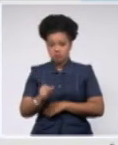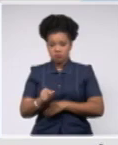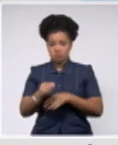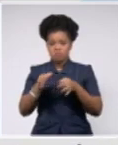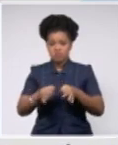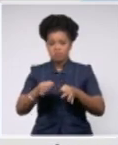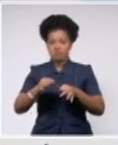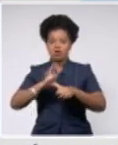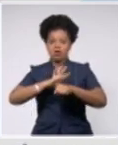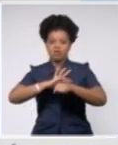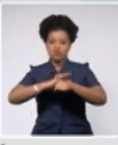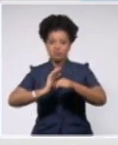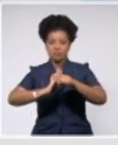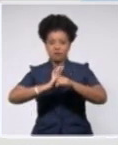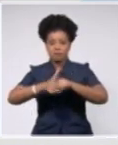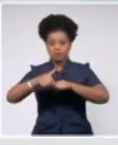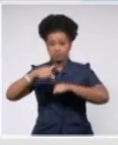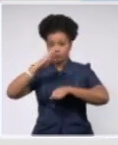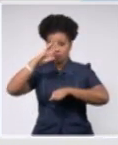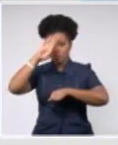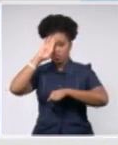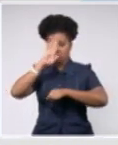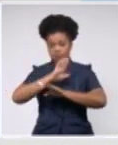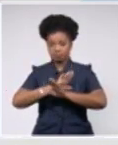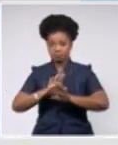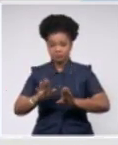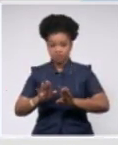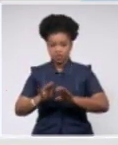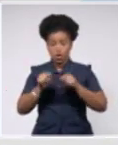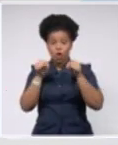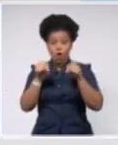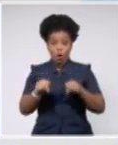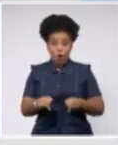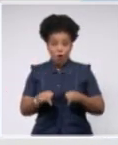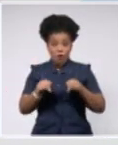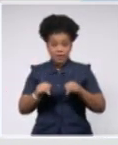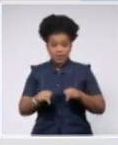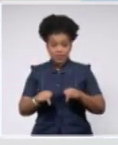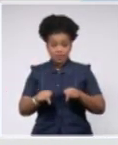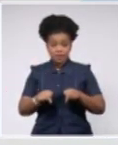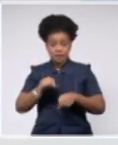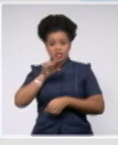5,141 people who have been diagnosed with the virus thus far in Cuba,